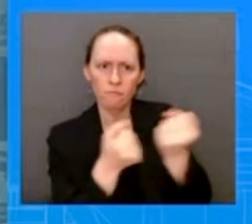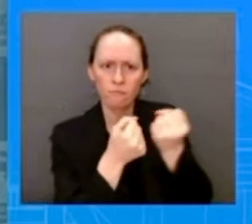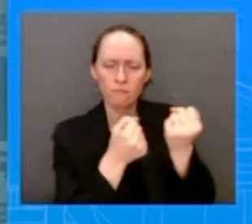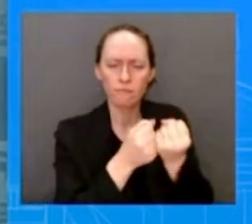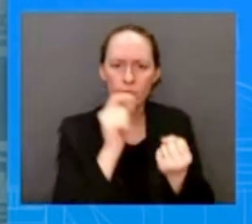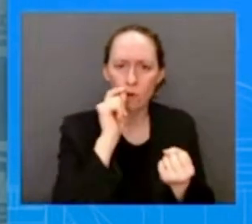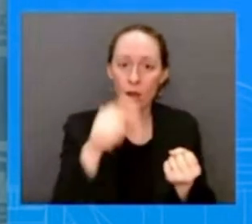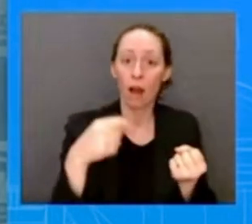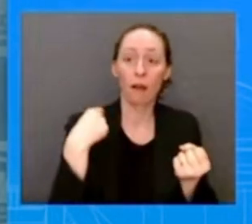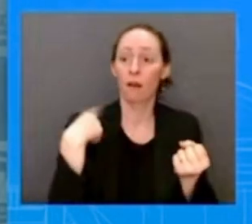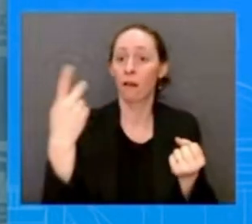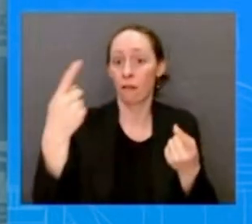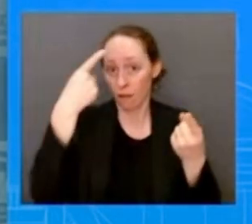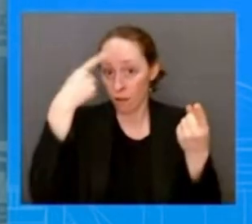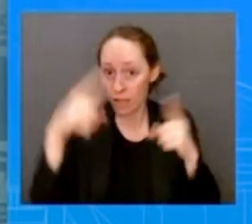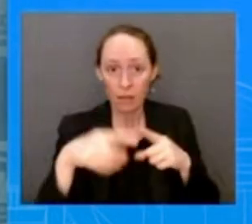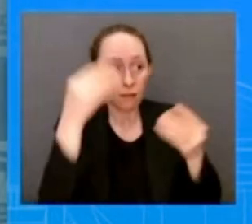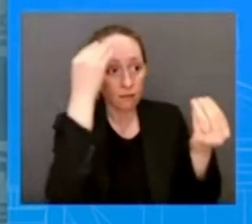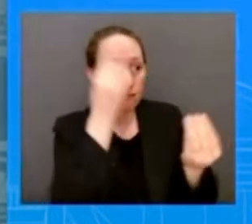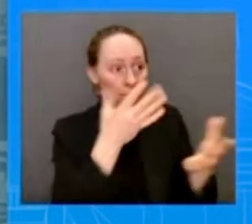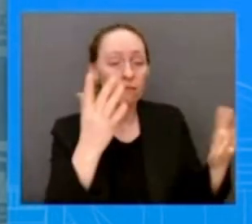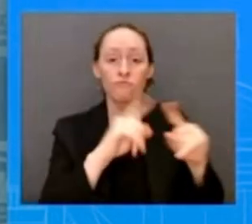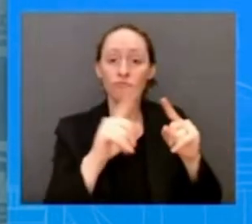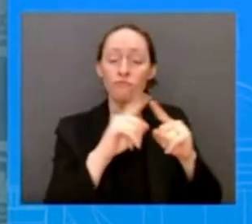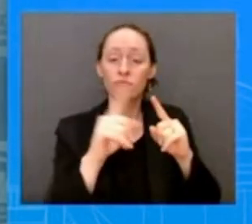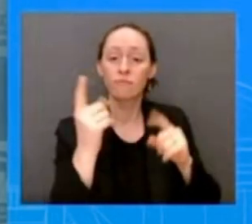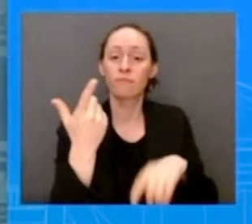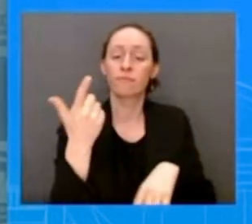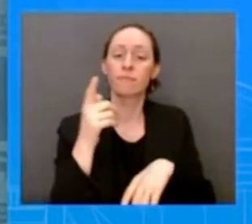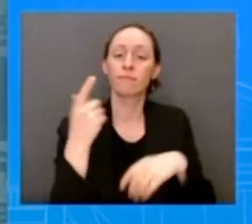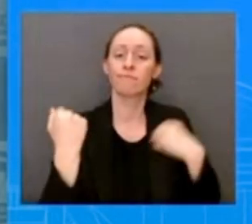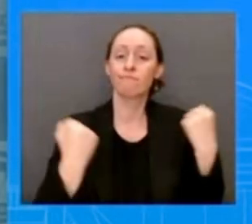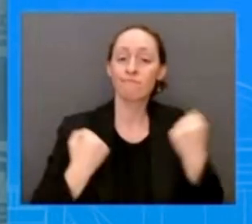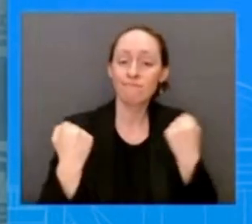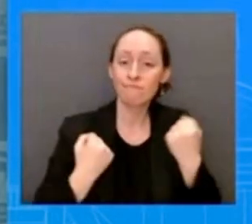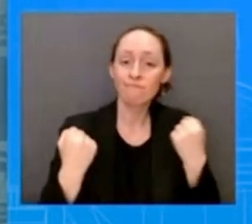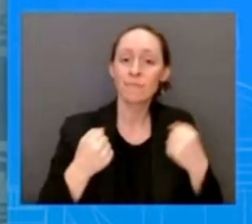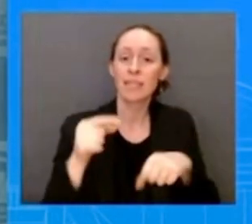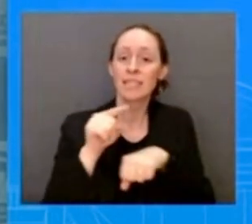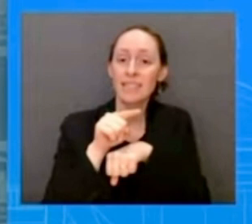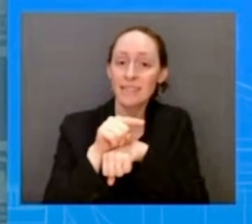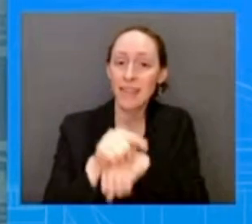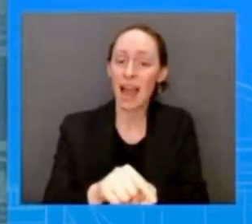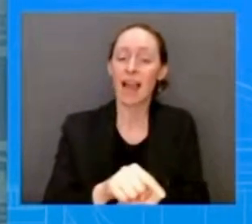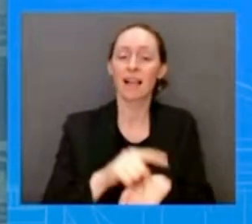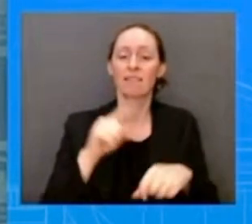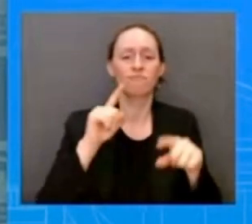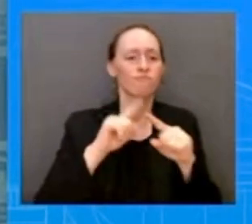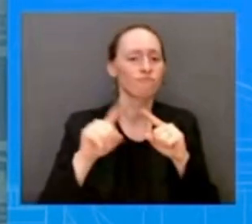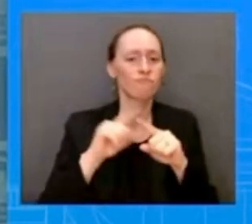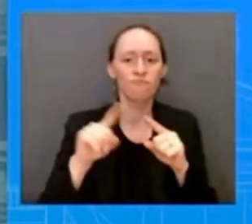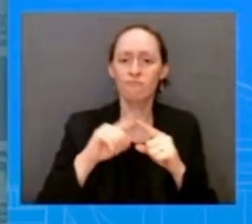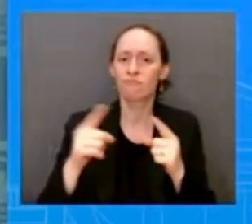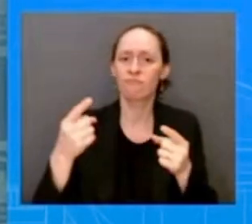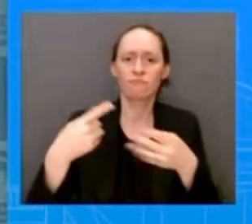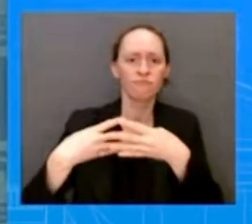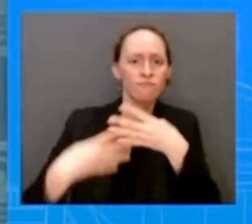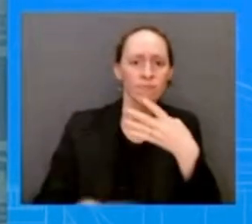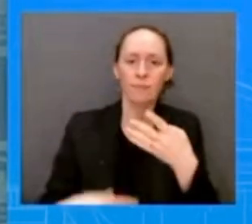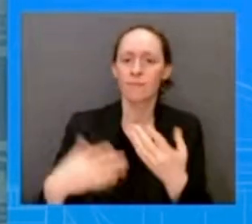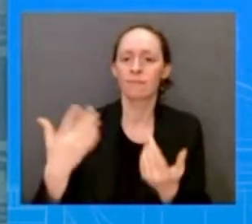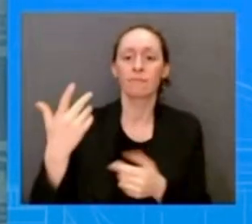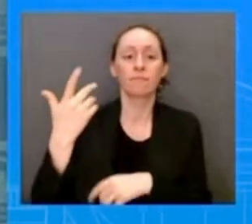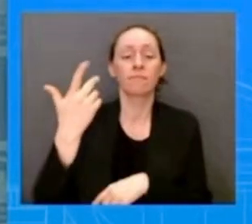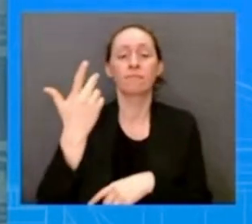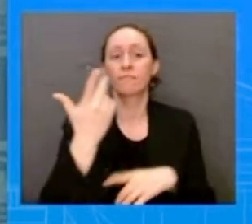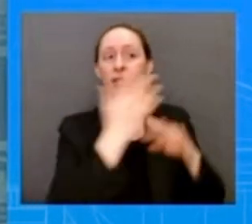tanks. Germany has provided significant air defense support to Ukraine, including a Patriot battery, the Iris-T air defense system, which